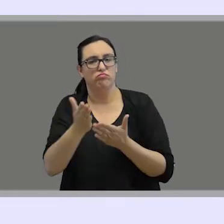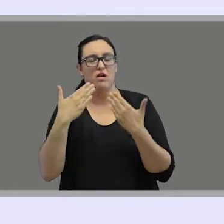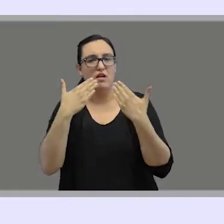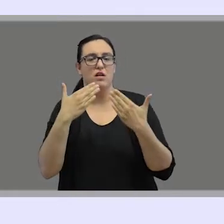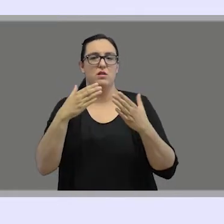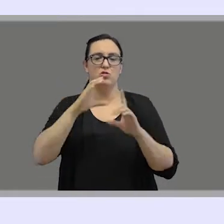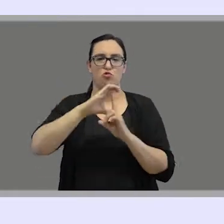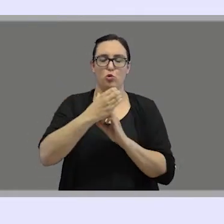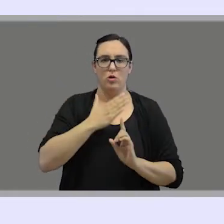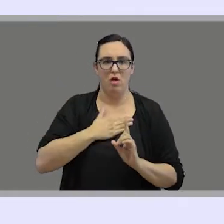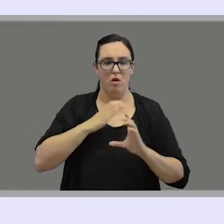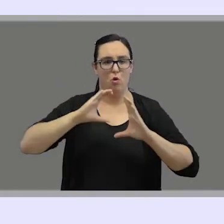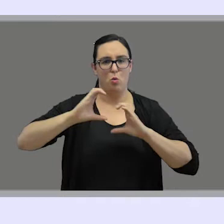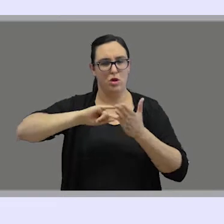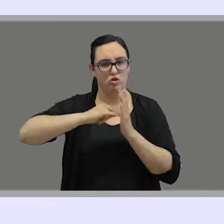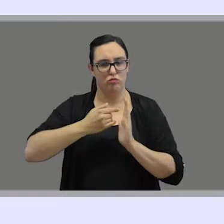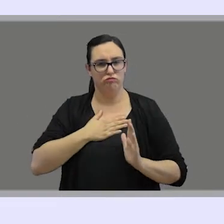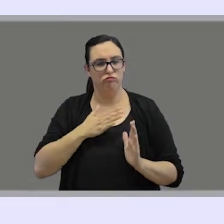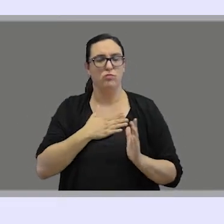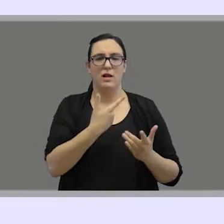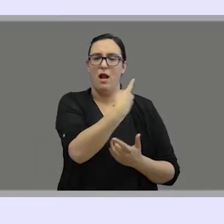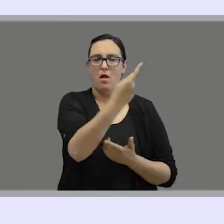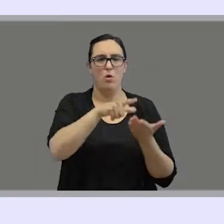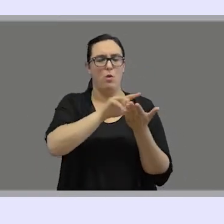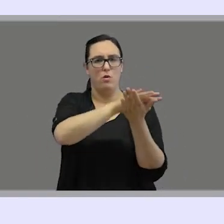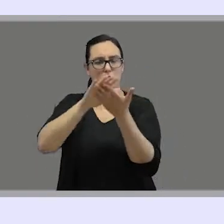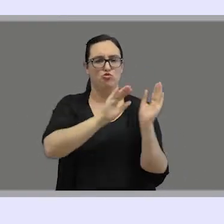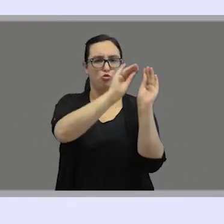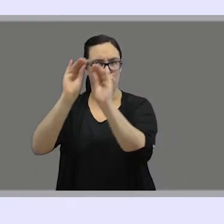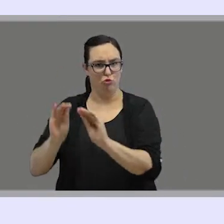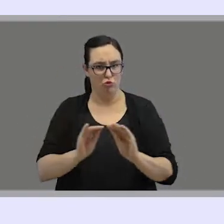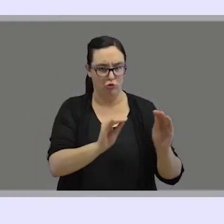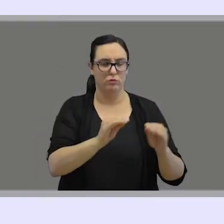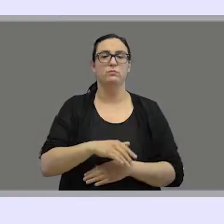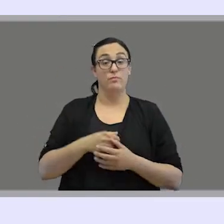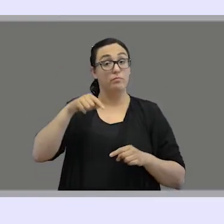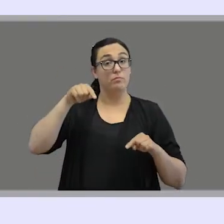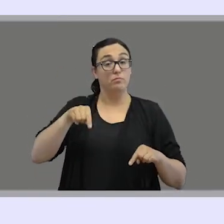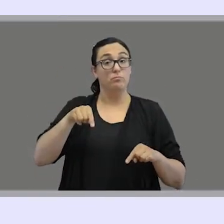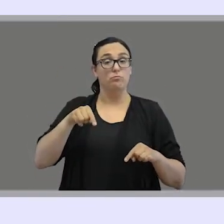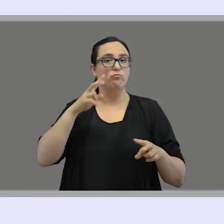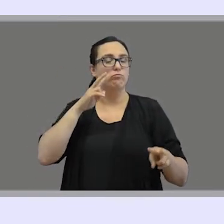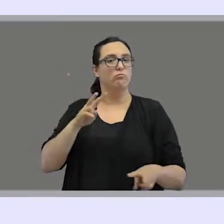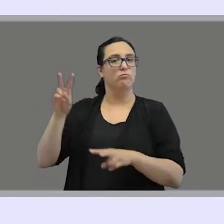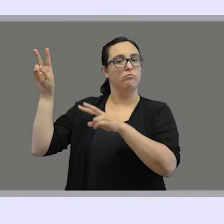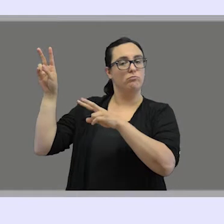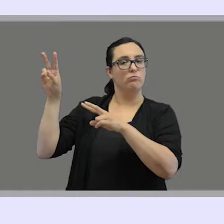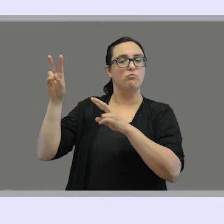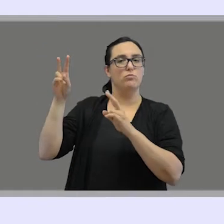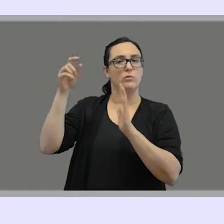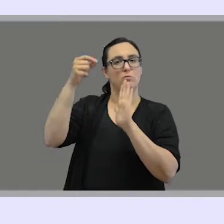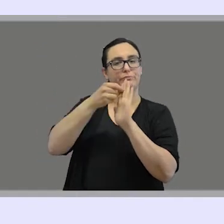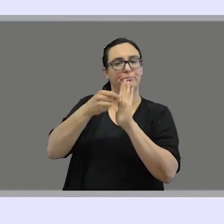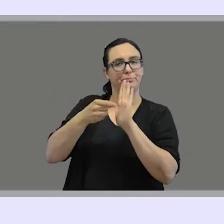system, that is, their own national sign language. So here you find the articles